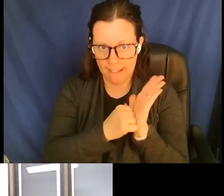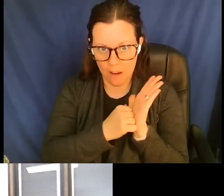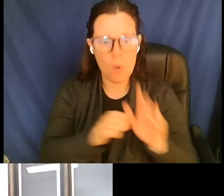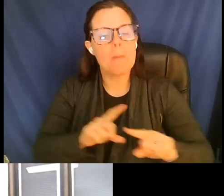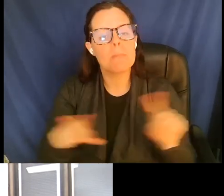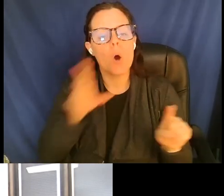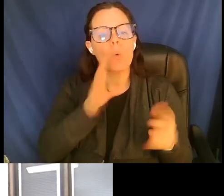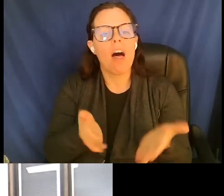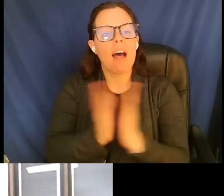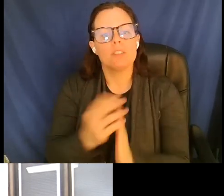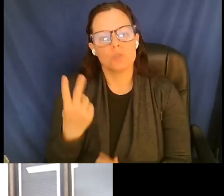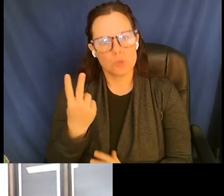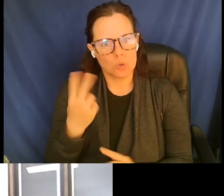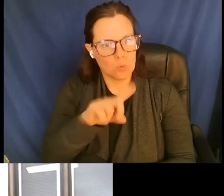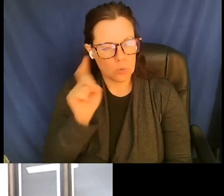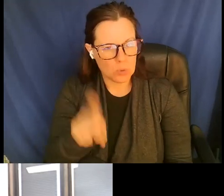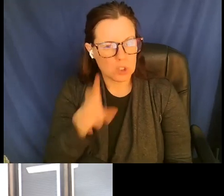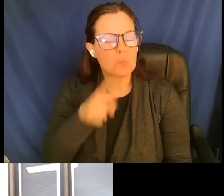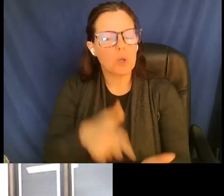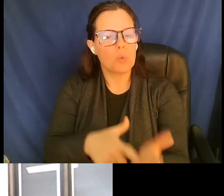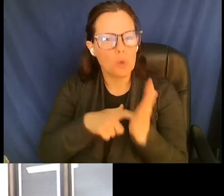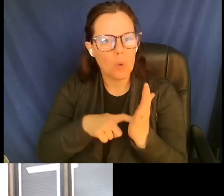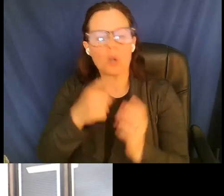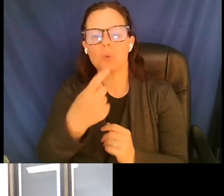2 questions that will require you to say